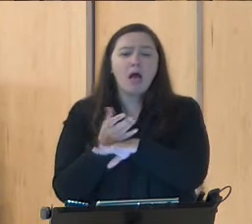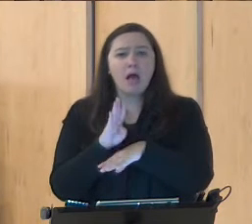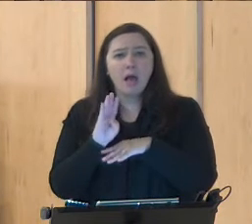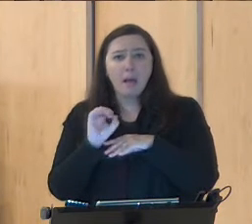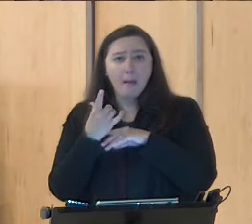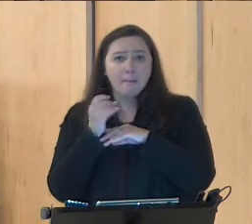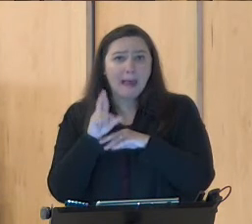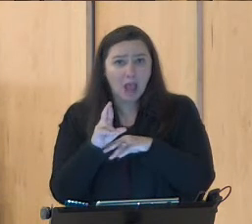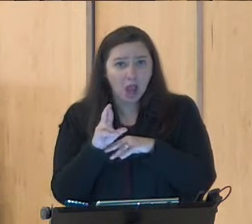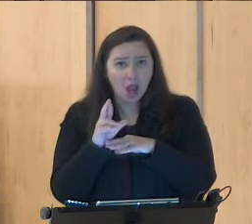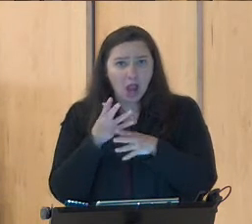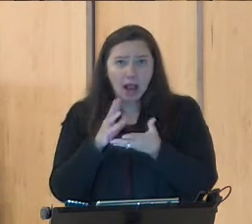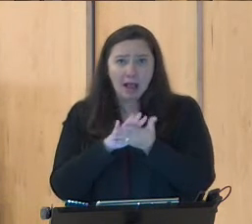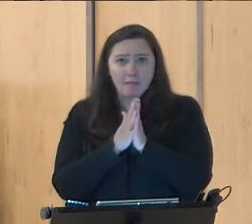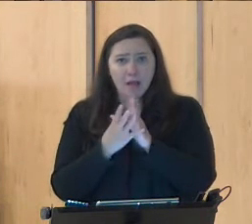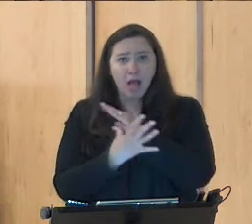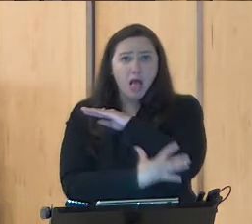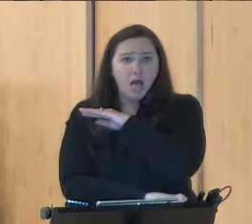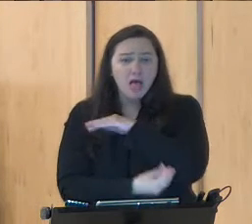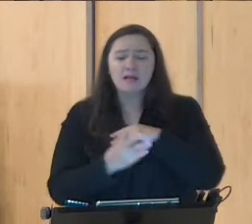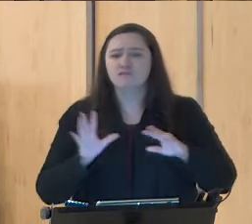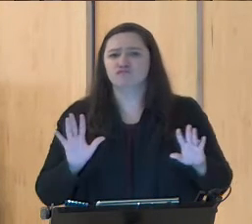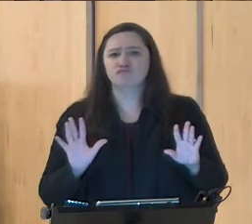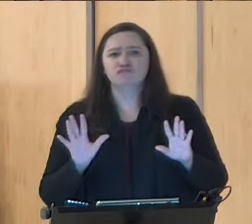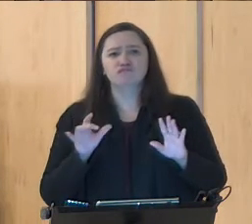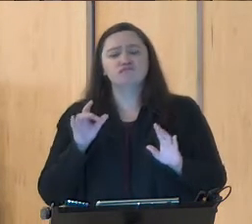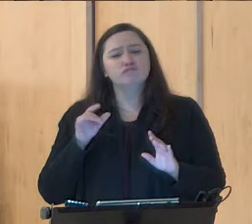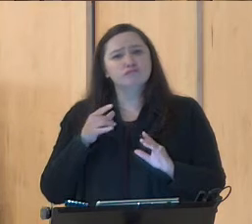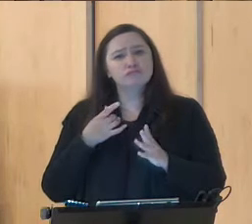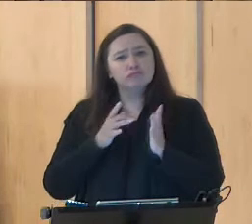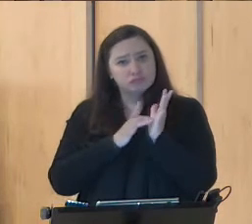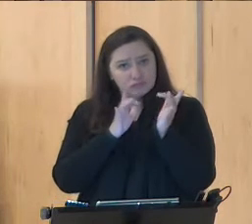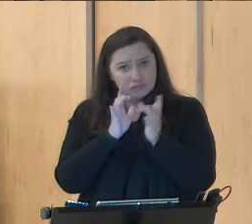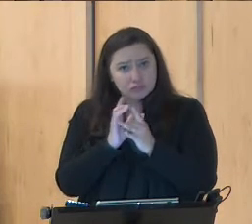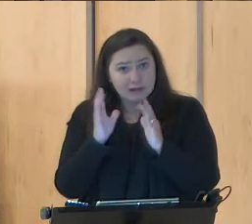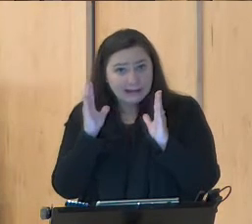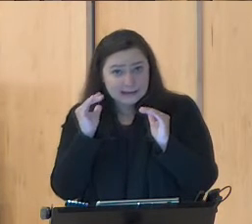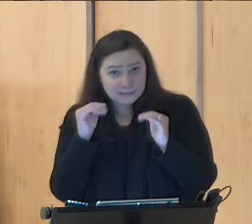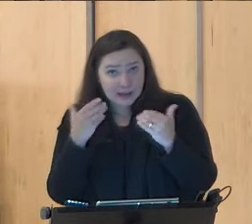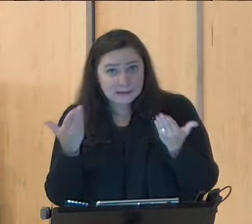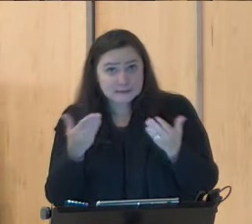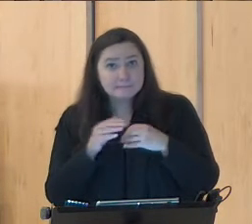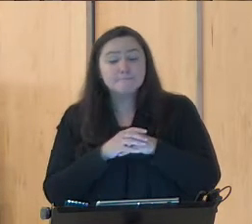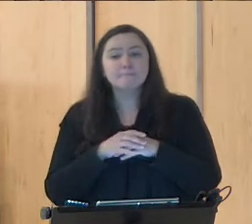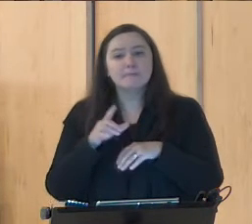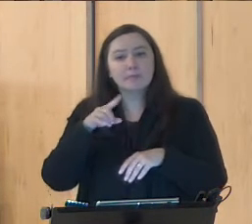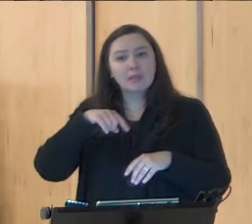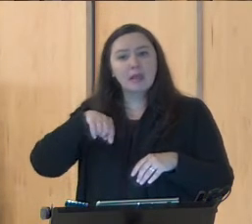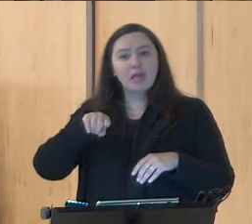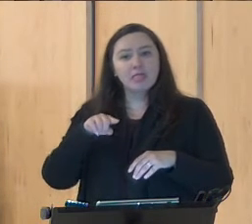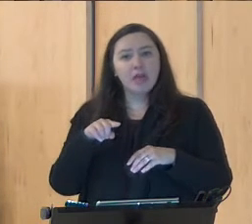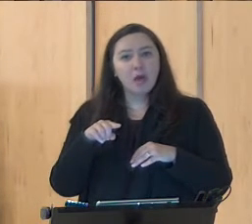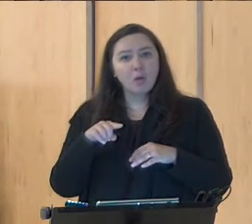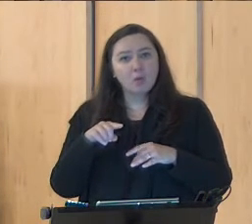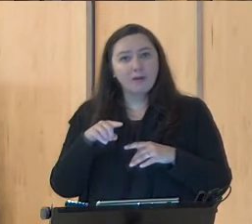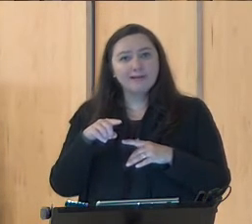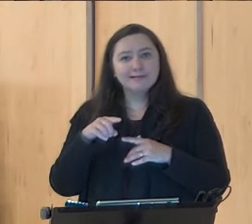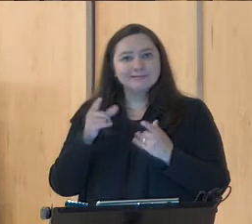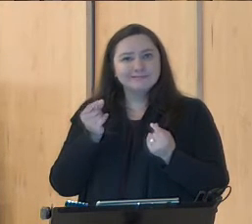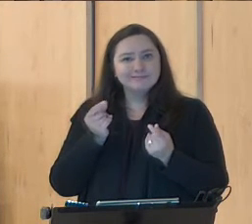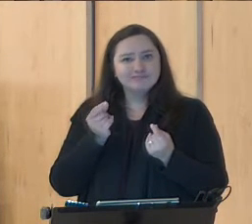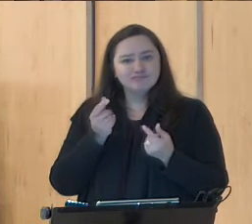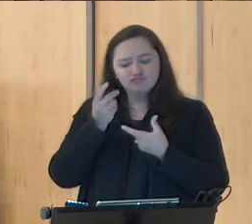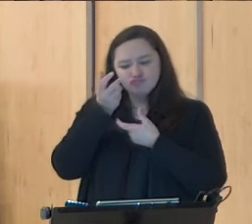or paupers. But what he did expect from them is that they would completely trust